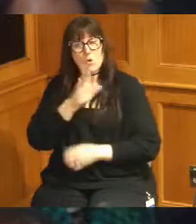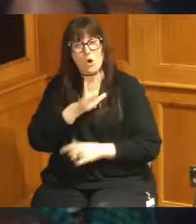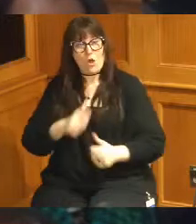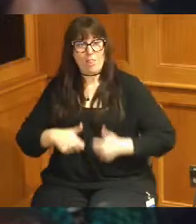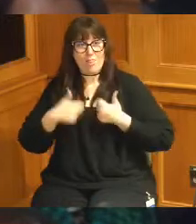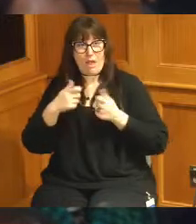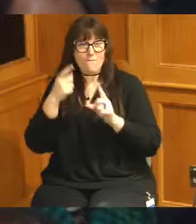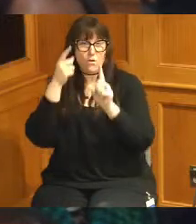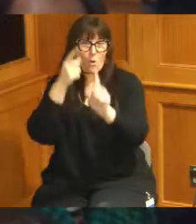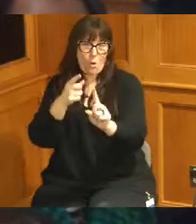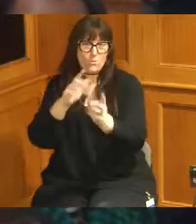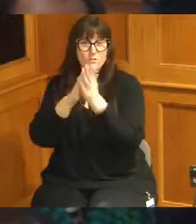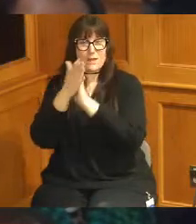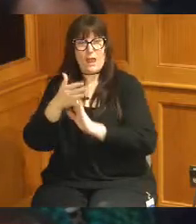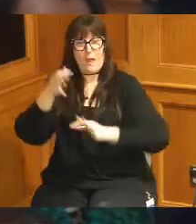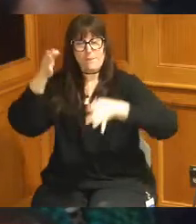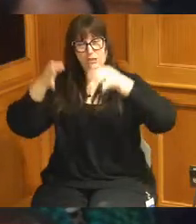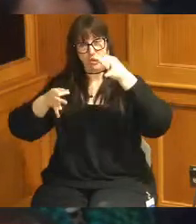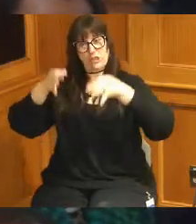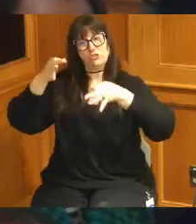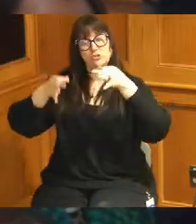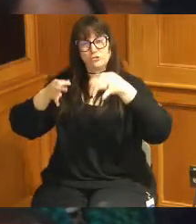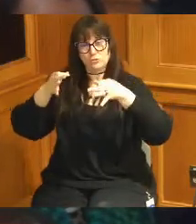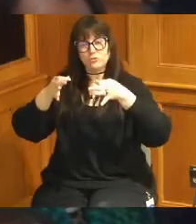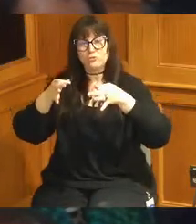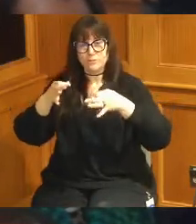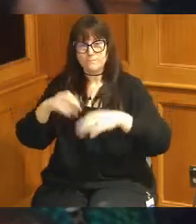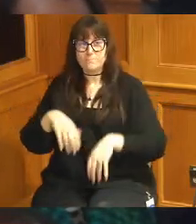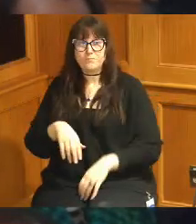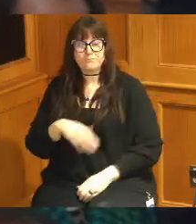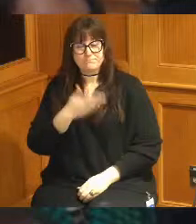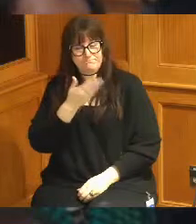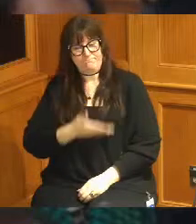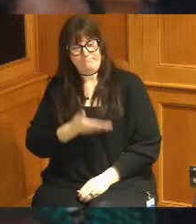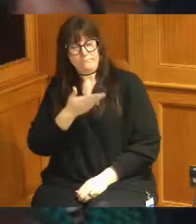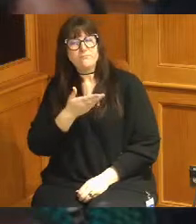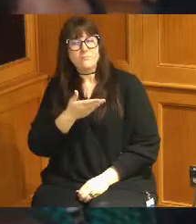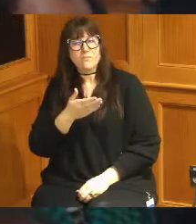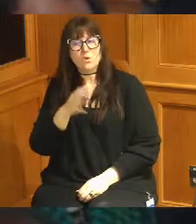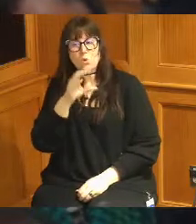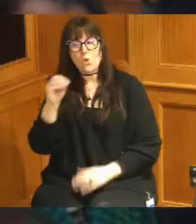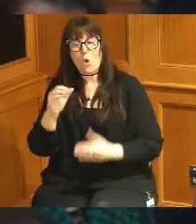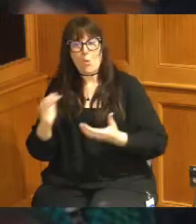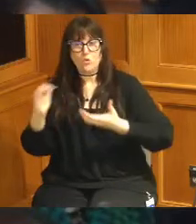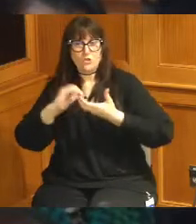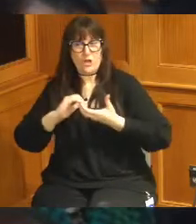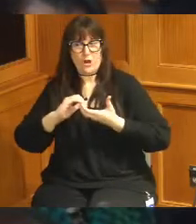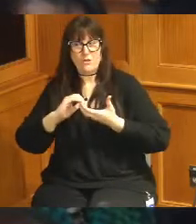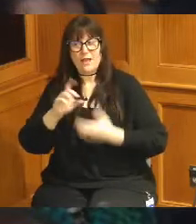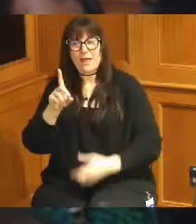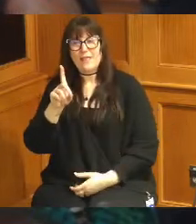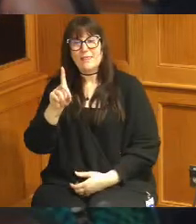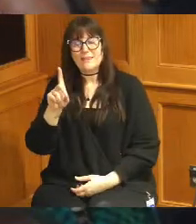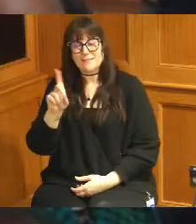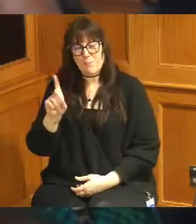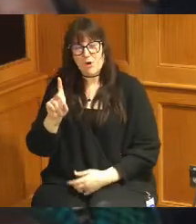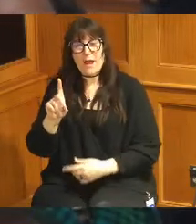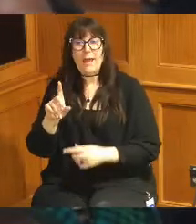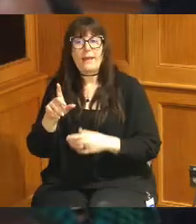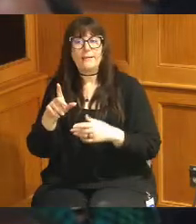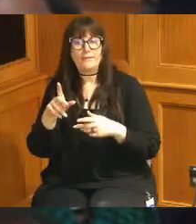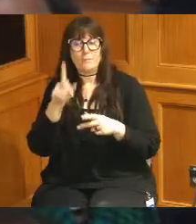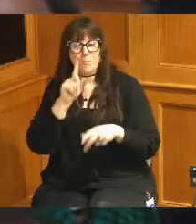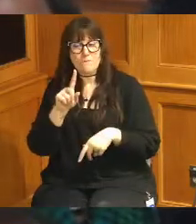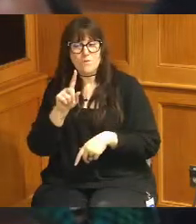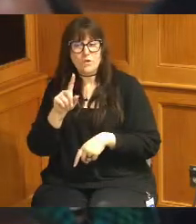goal of becoming a judge. And whereas Judge Trotter Bratton co-chaired the Hamilton County Democratic Party's Judicial Committee for 6